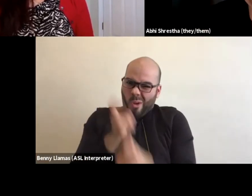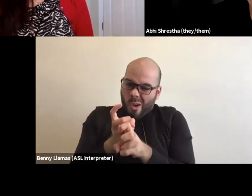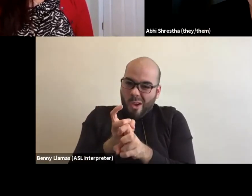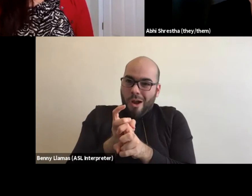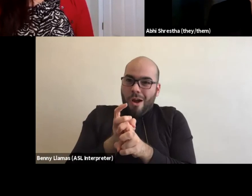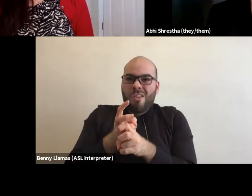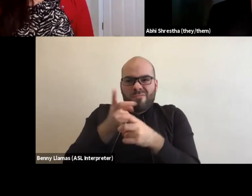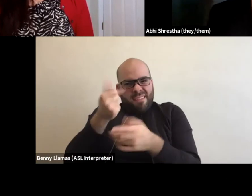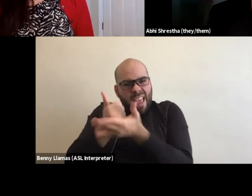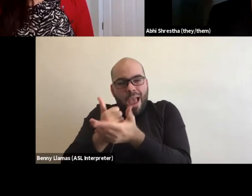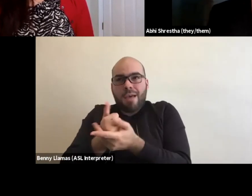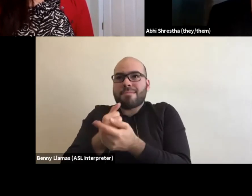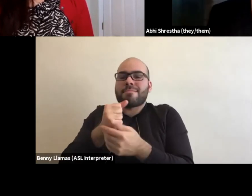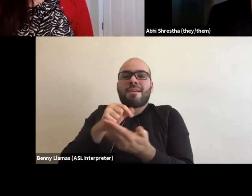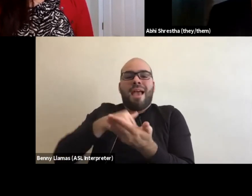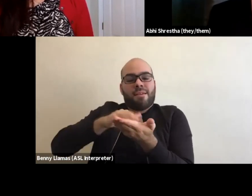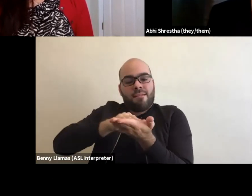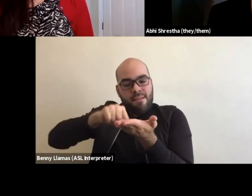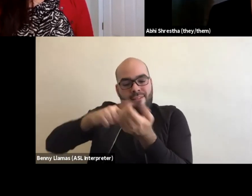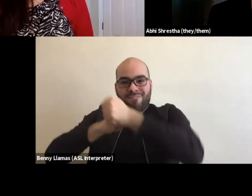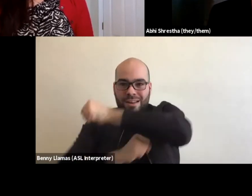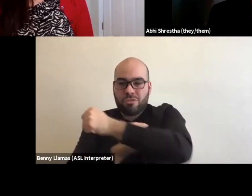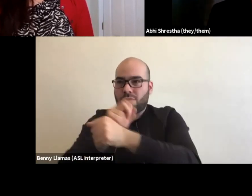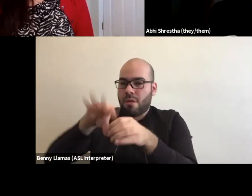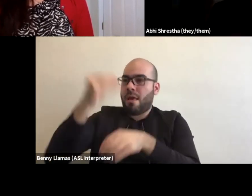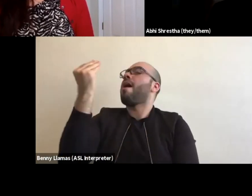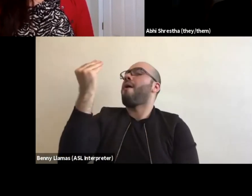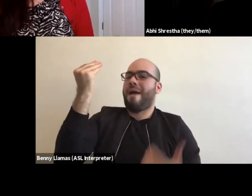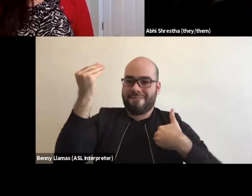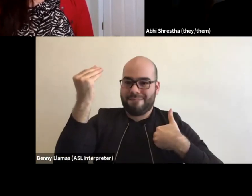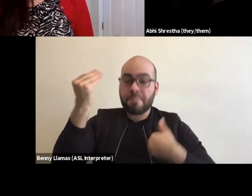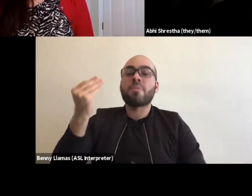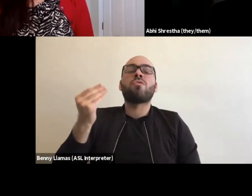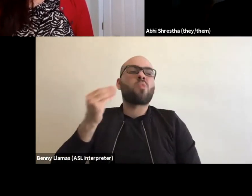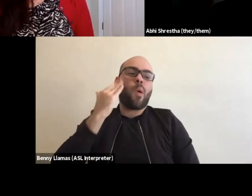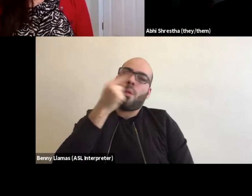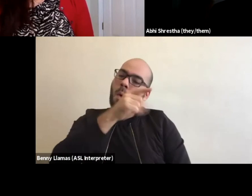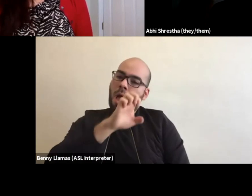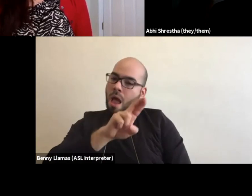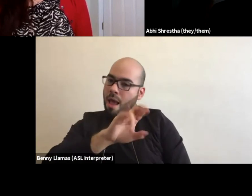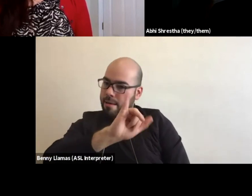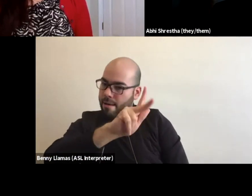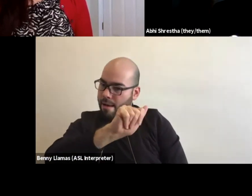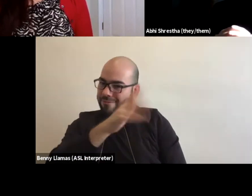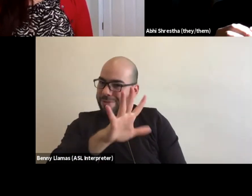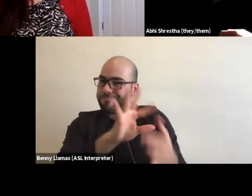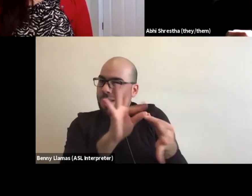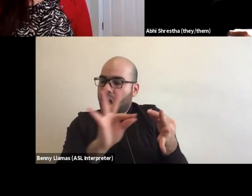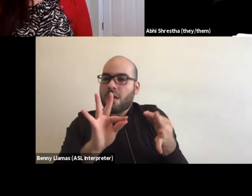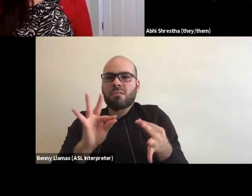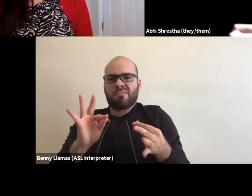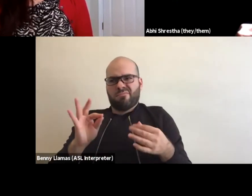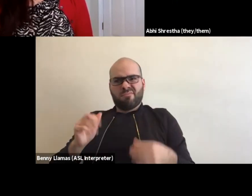I was at a poetry retreat. I think something that you were mentioning, Erika, is like, we are our worst critic, and that always is the thing that leads to